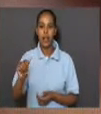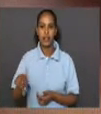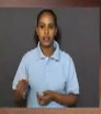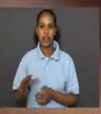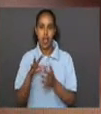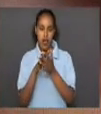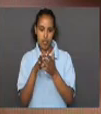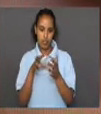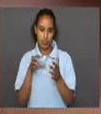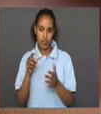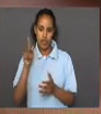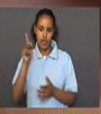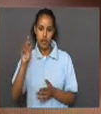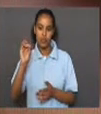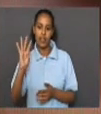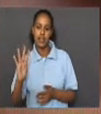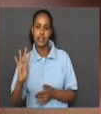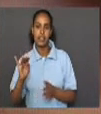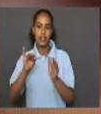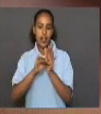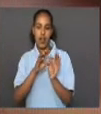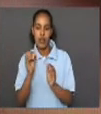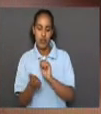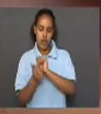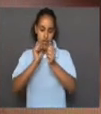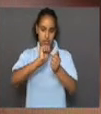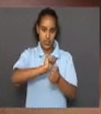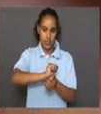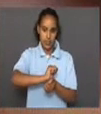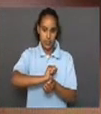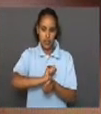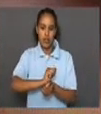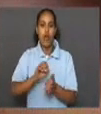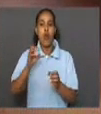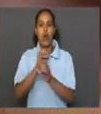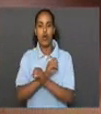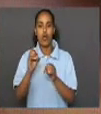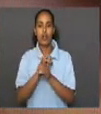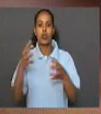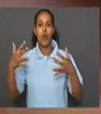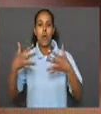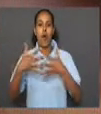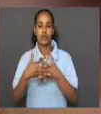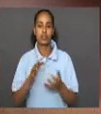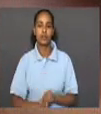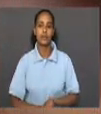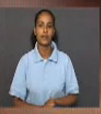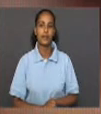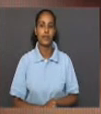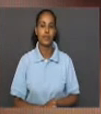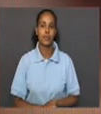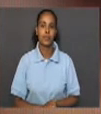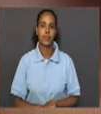Plants absorb phosphate salts and convert them into organic compounds.